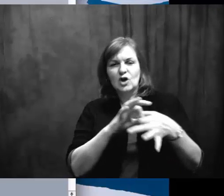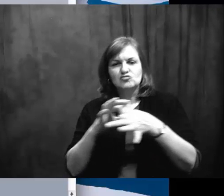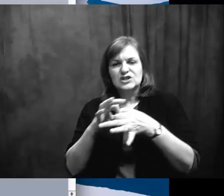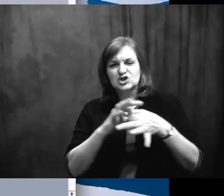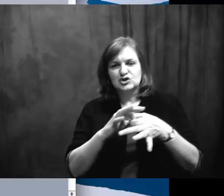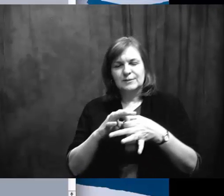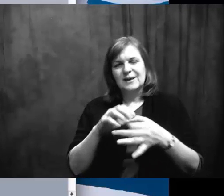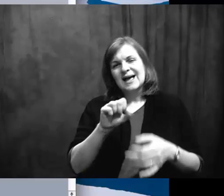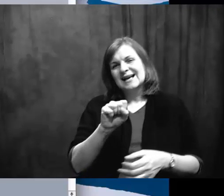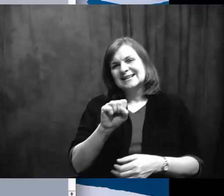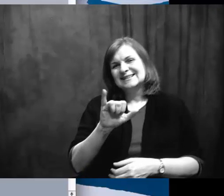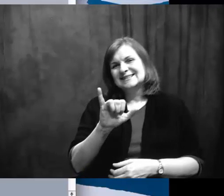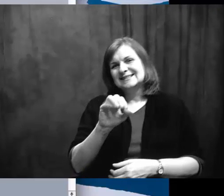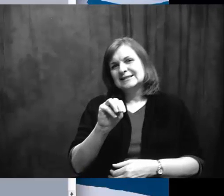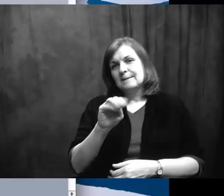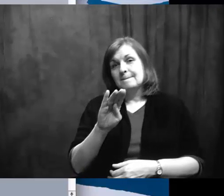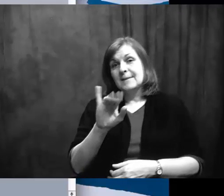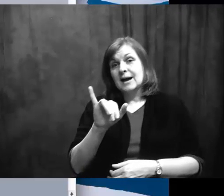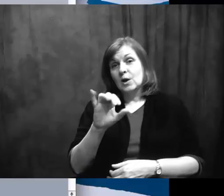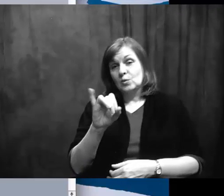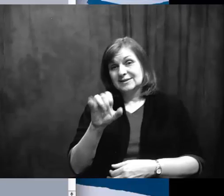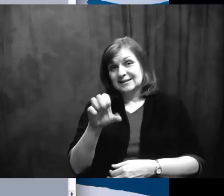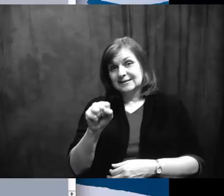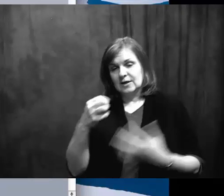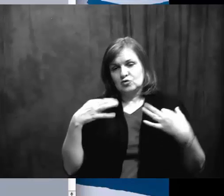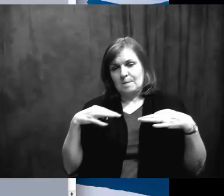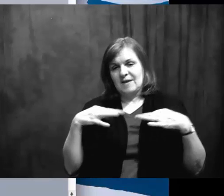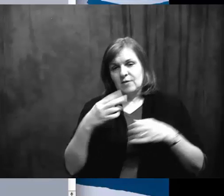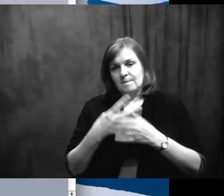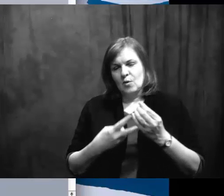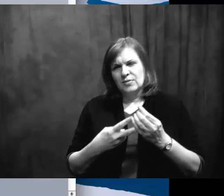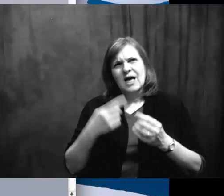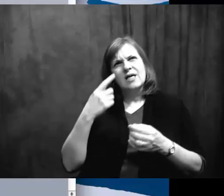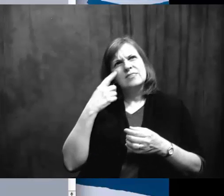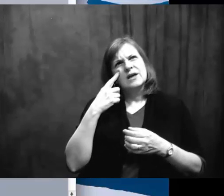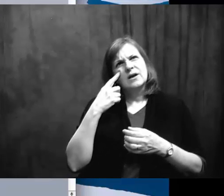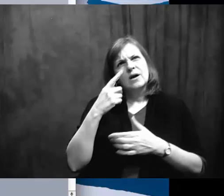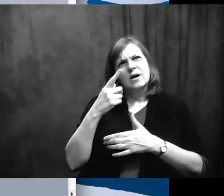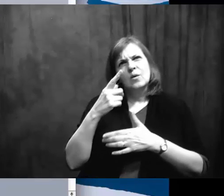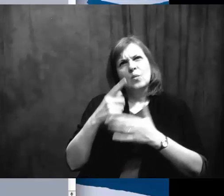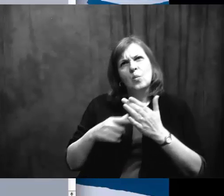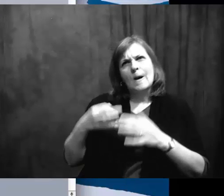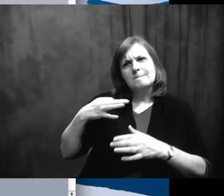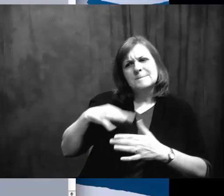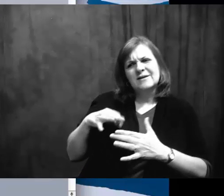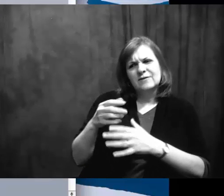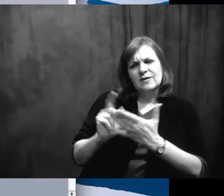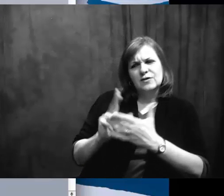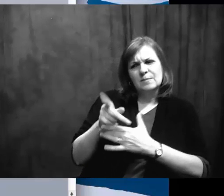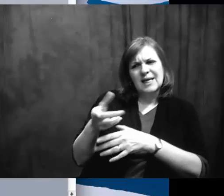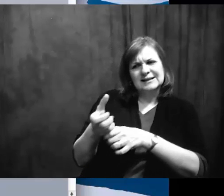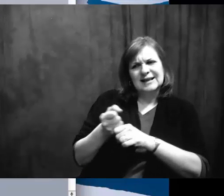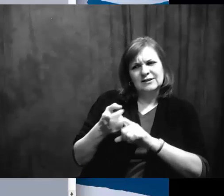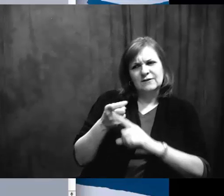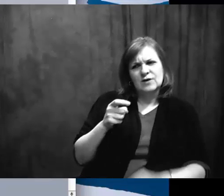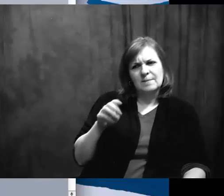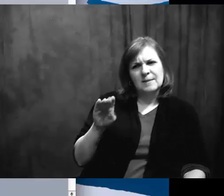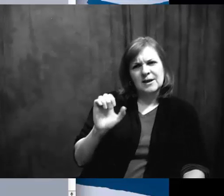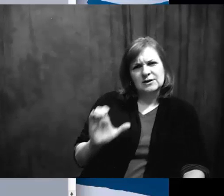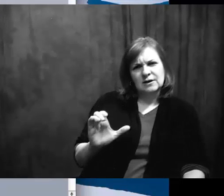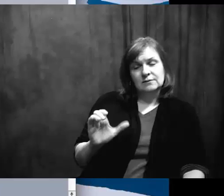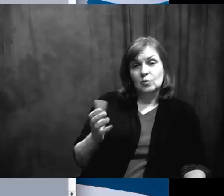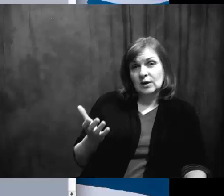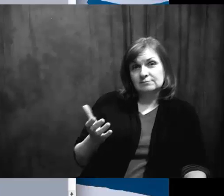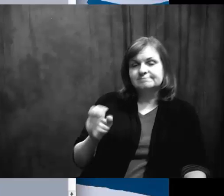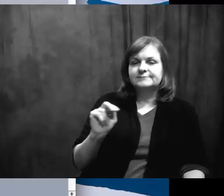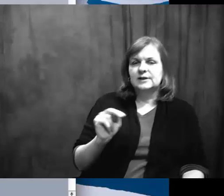mutualistic relationship. This is a symbiosis. So think, what is the plant getting from the